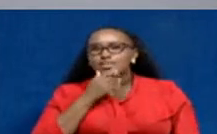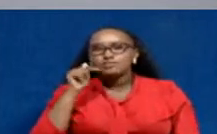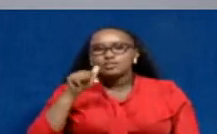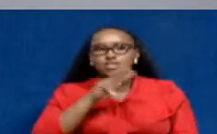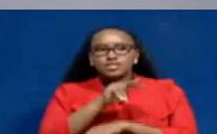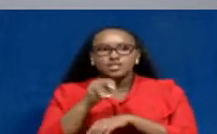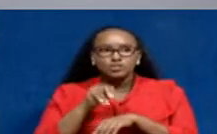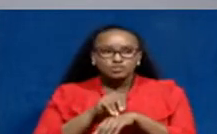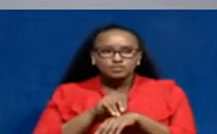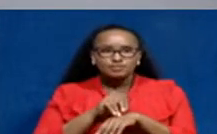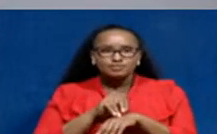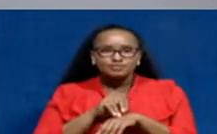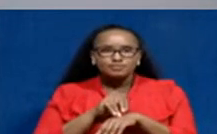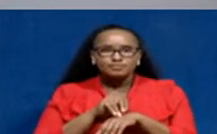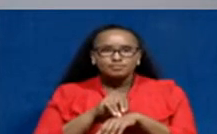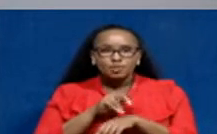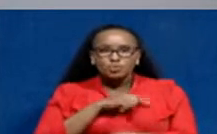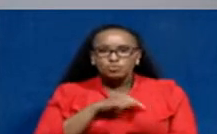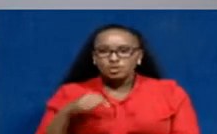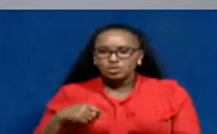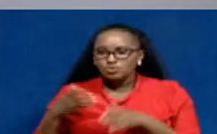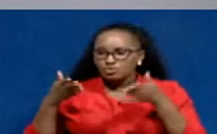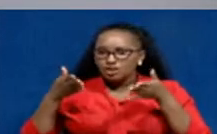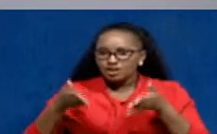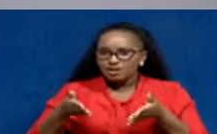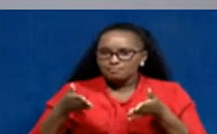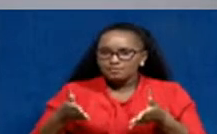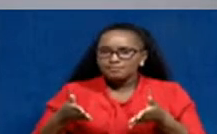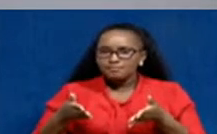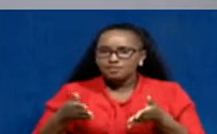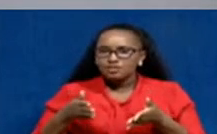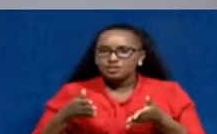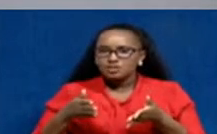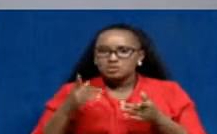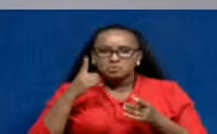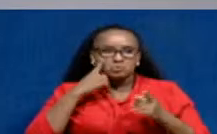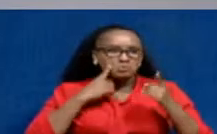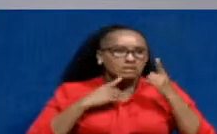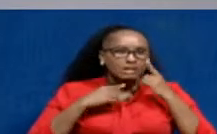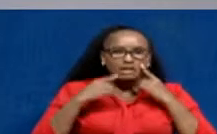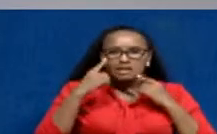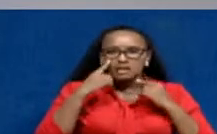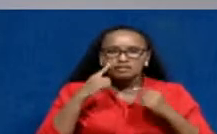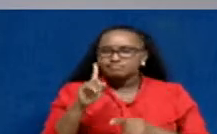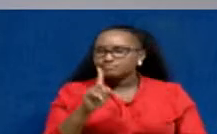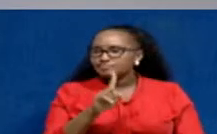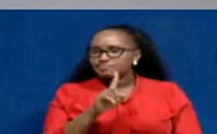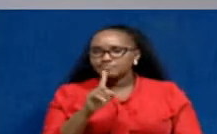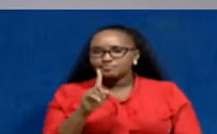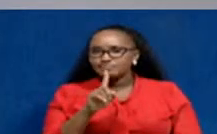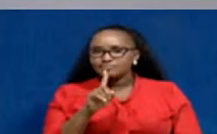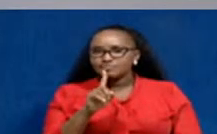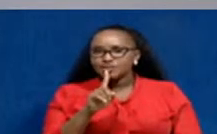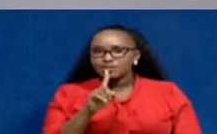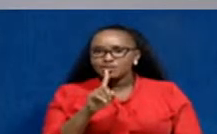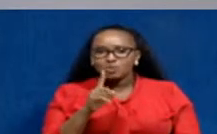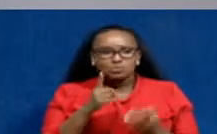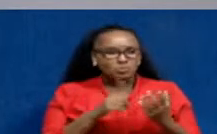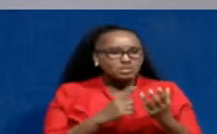nation. We are here not only to mourn an incalculable